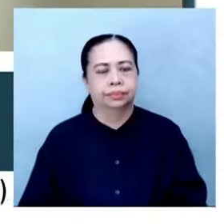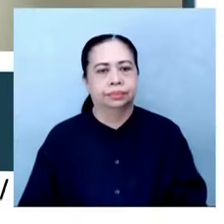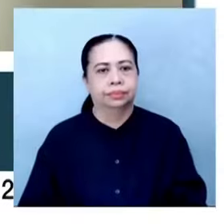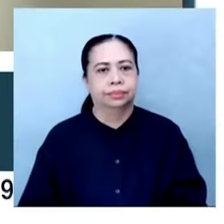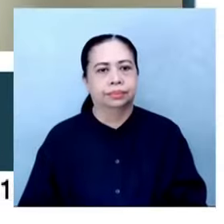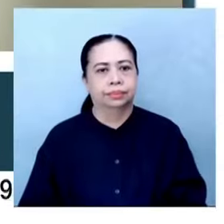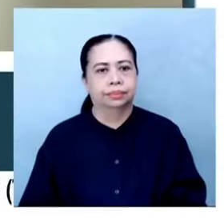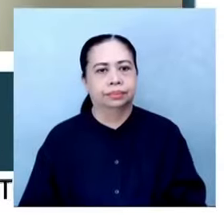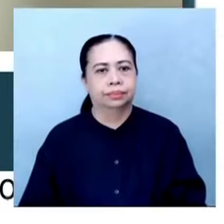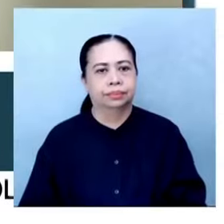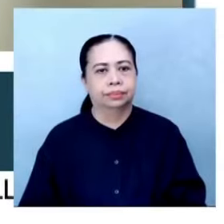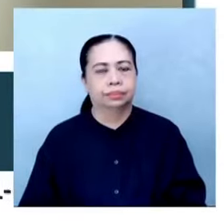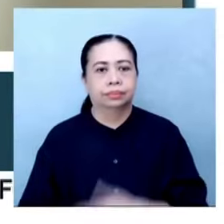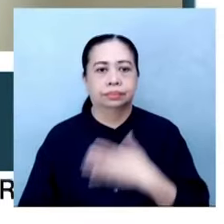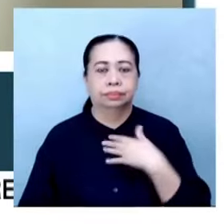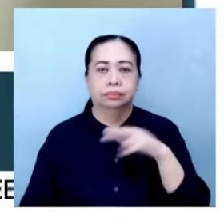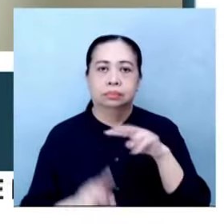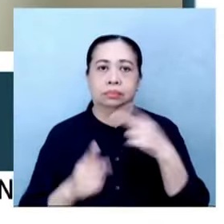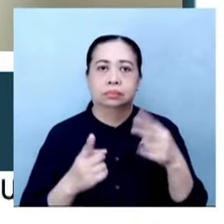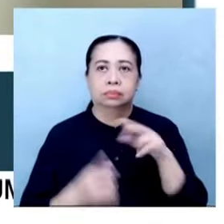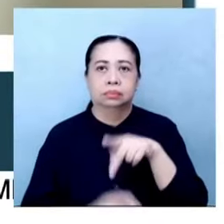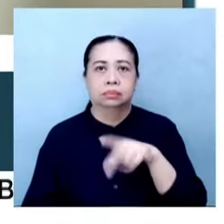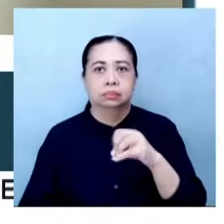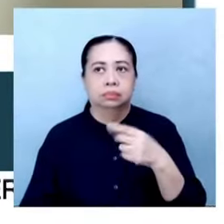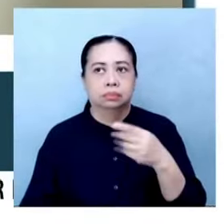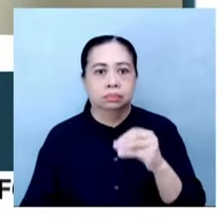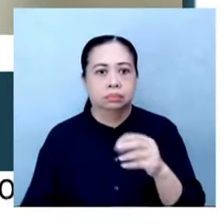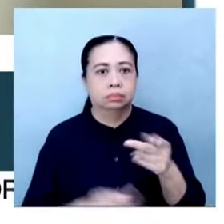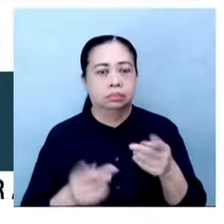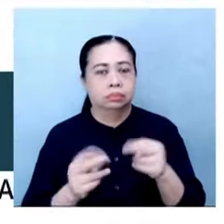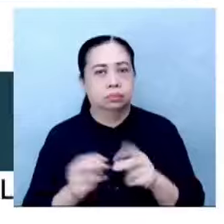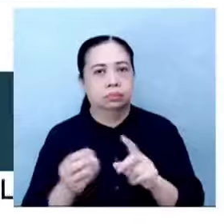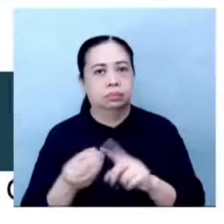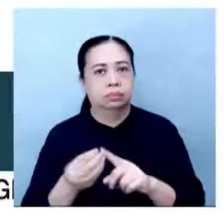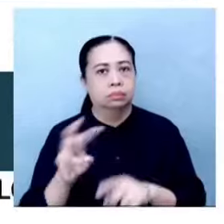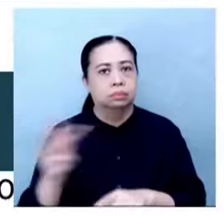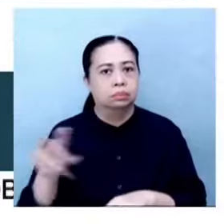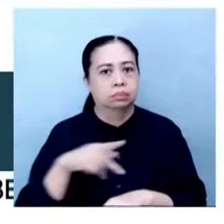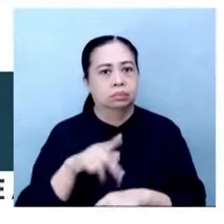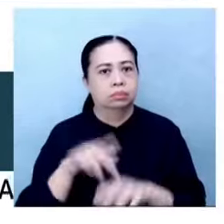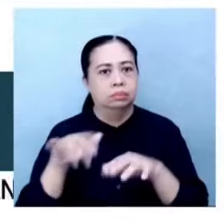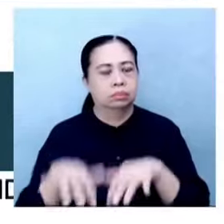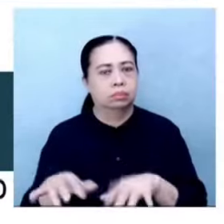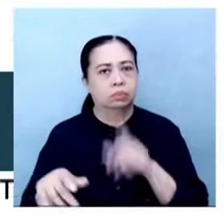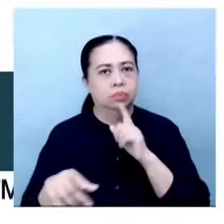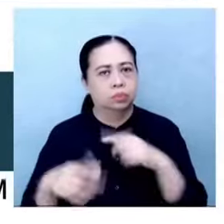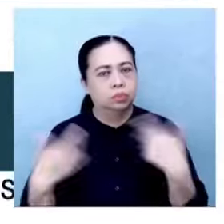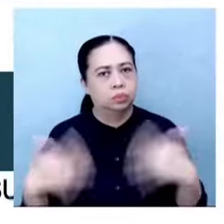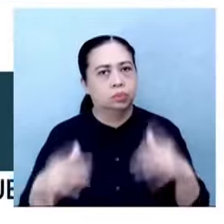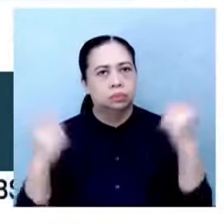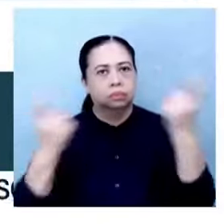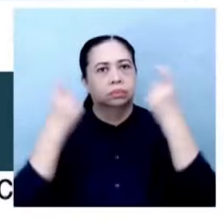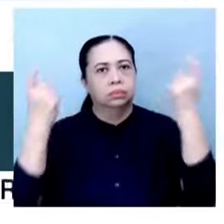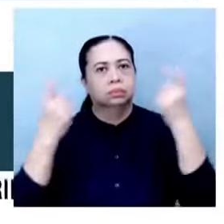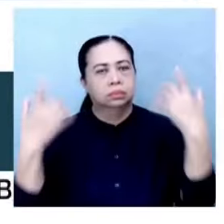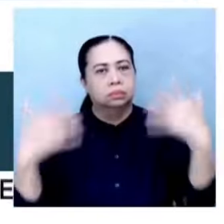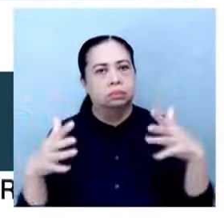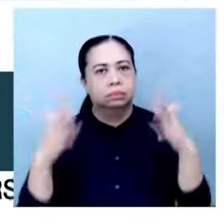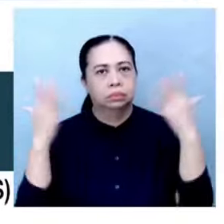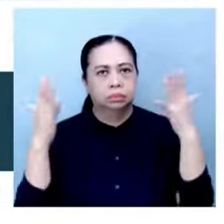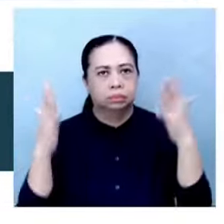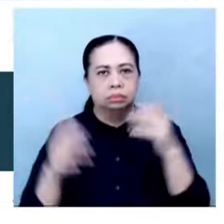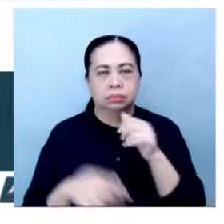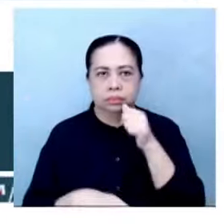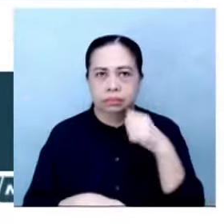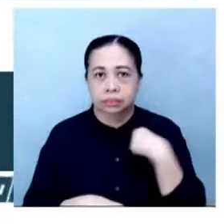His take on the POGO and his position on the West Philippine Sea issue was really celebrated yesterday, right? But